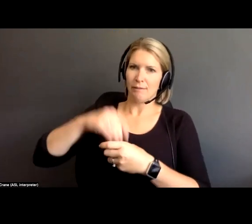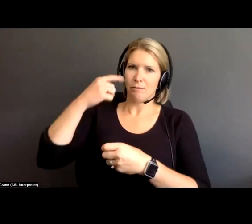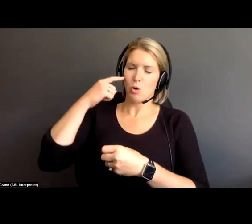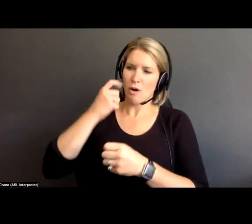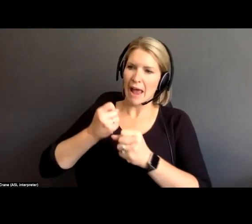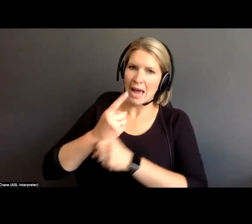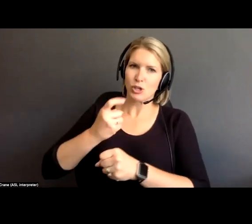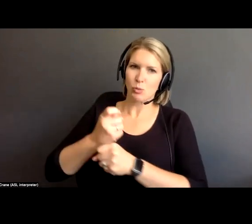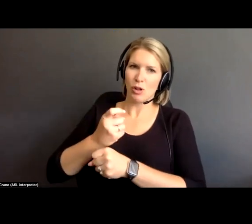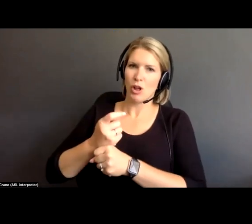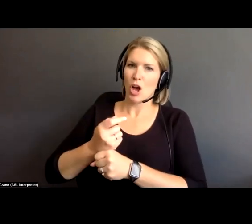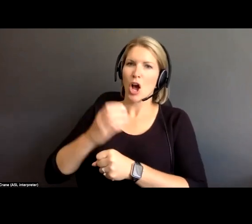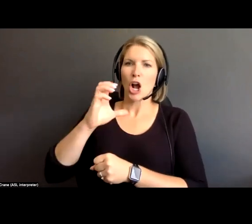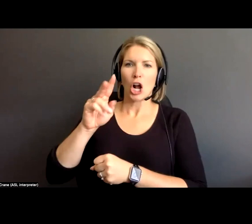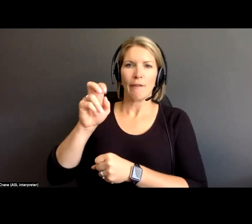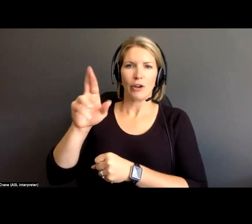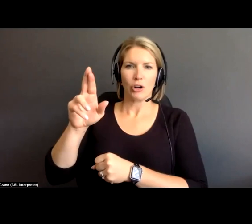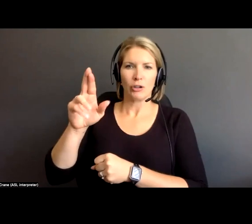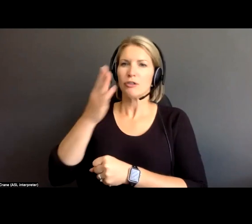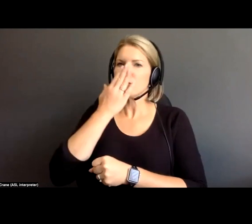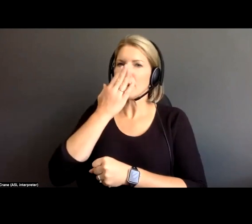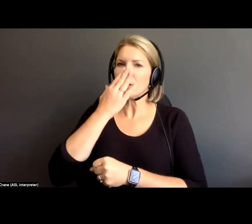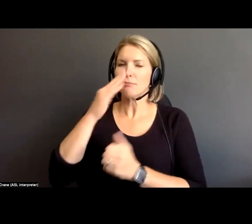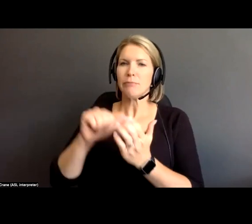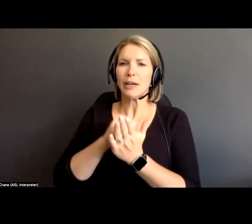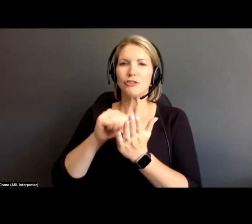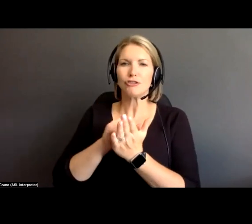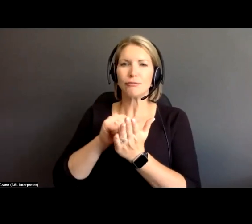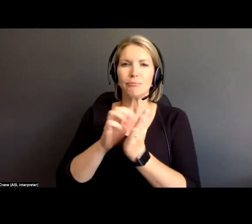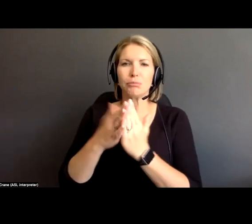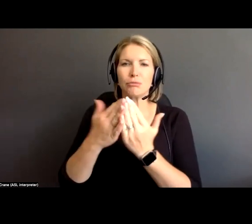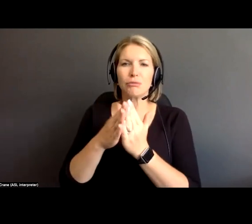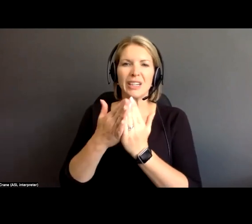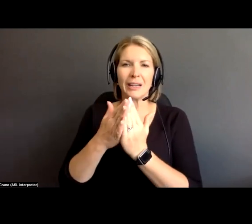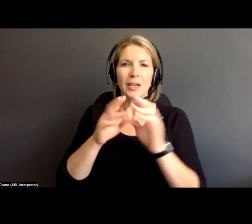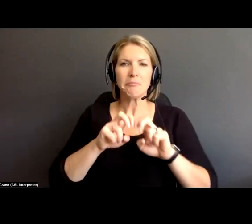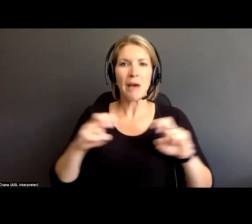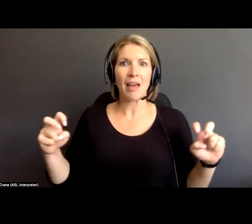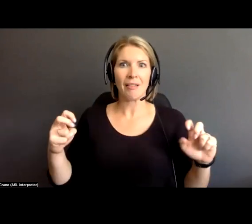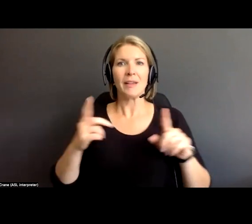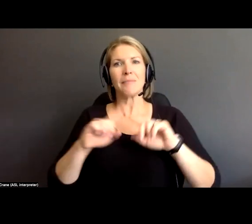annual cover panel, and a number of our panelists today